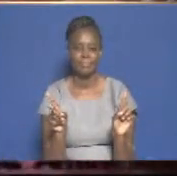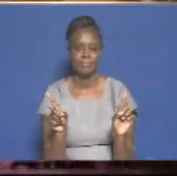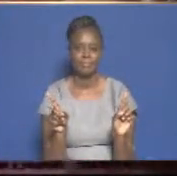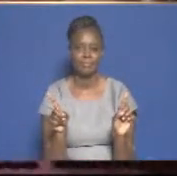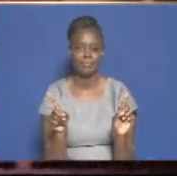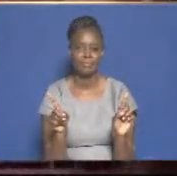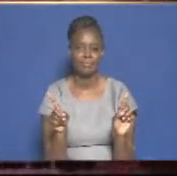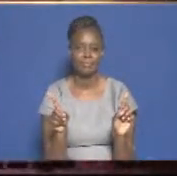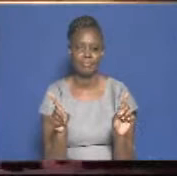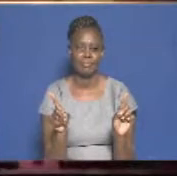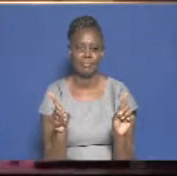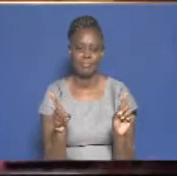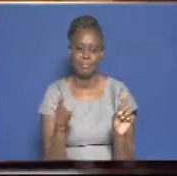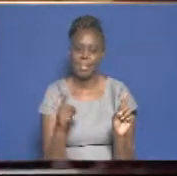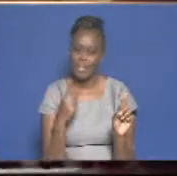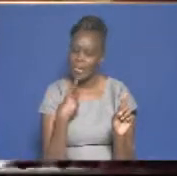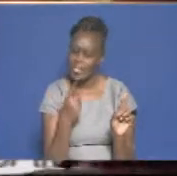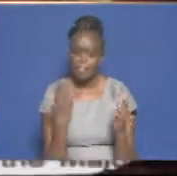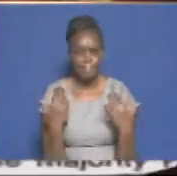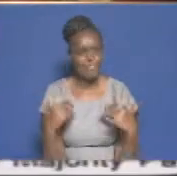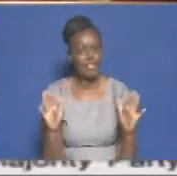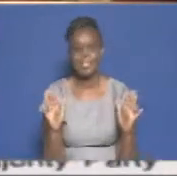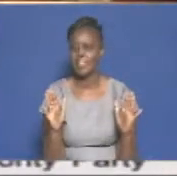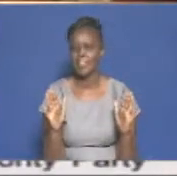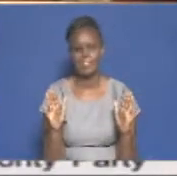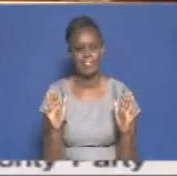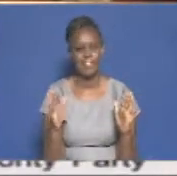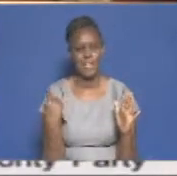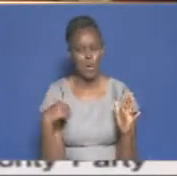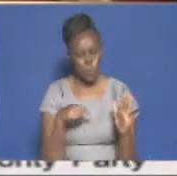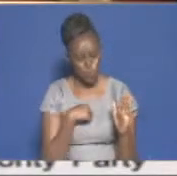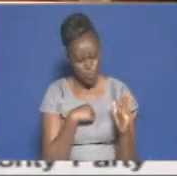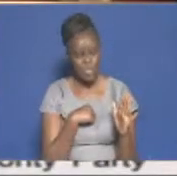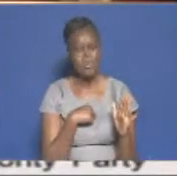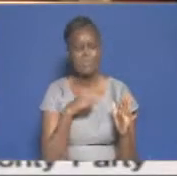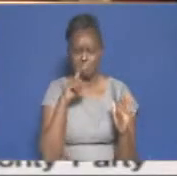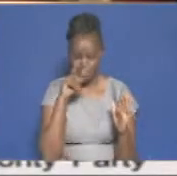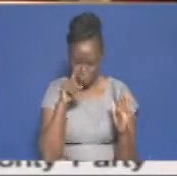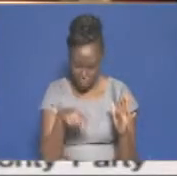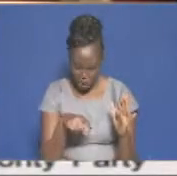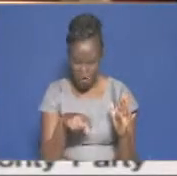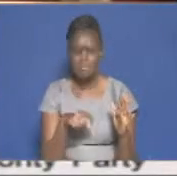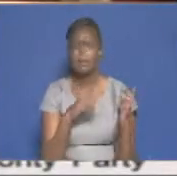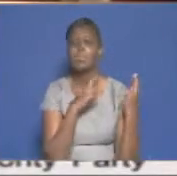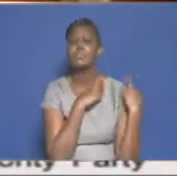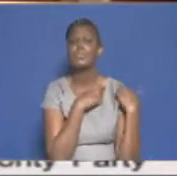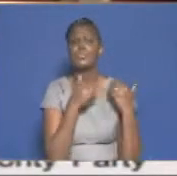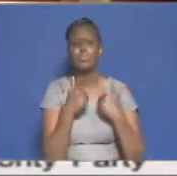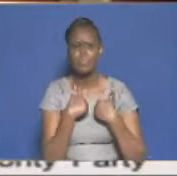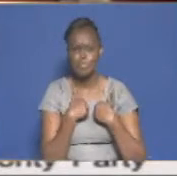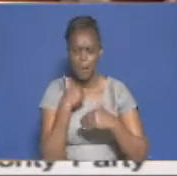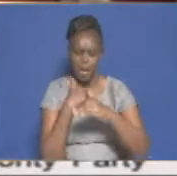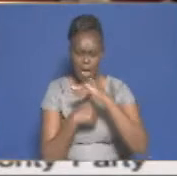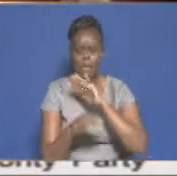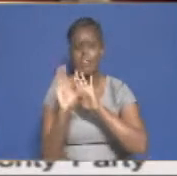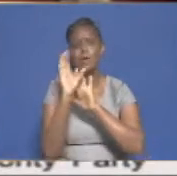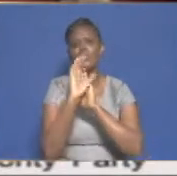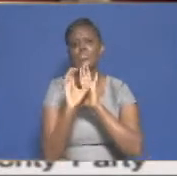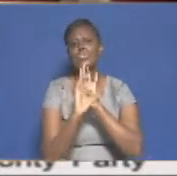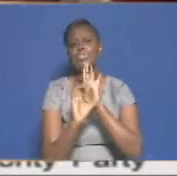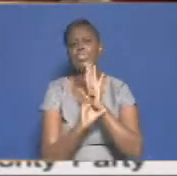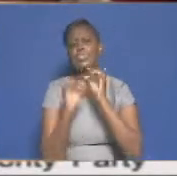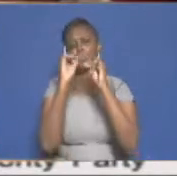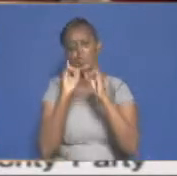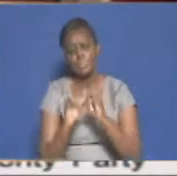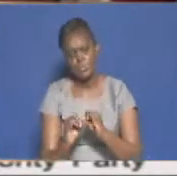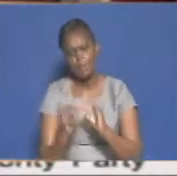as you rightly said, we are obligated to prescribe under the new constitution. Within